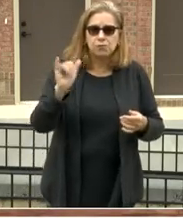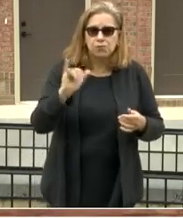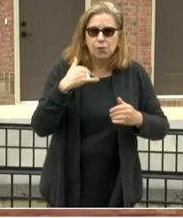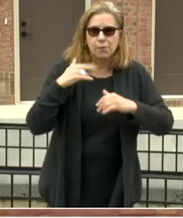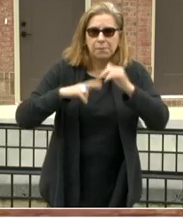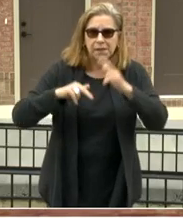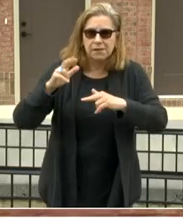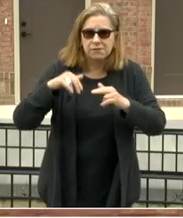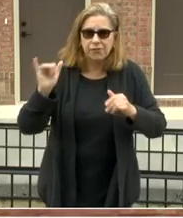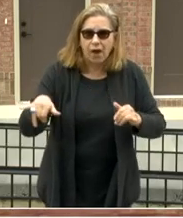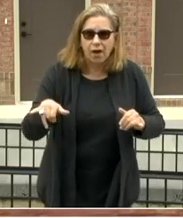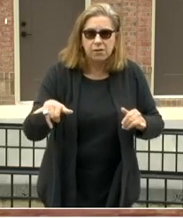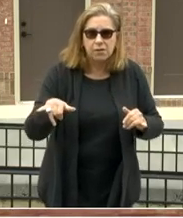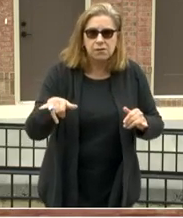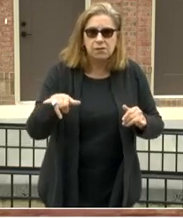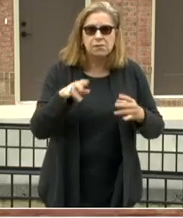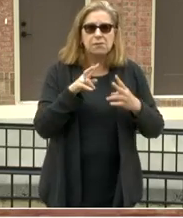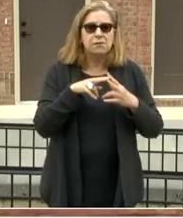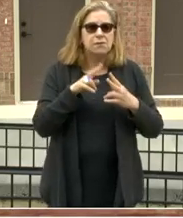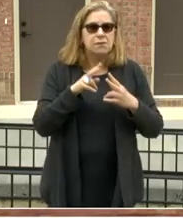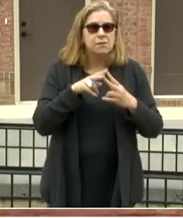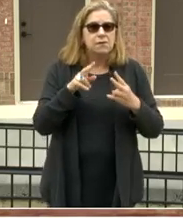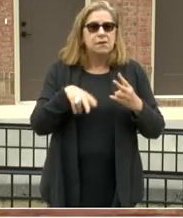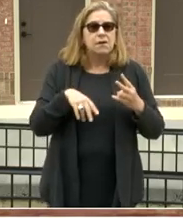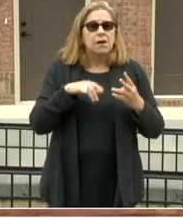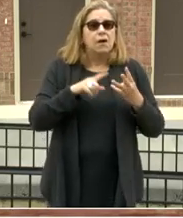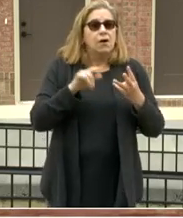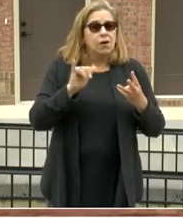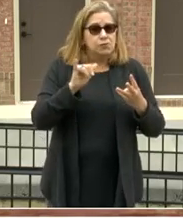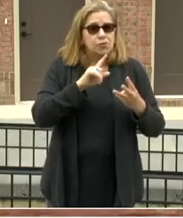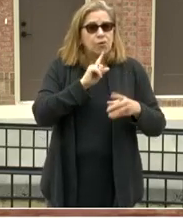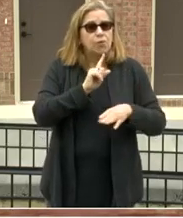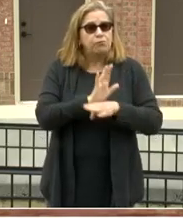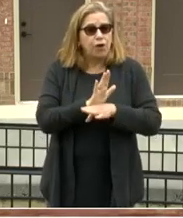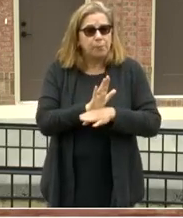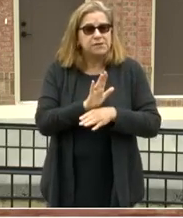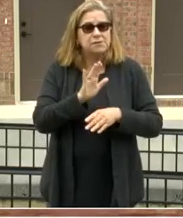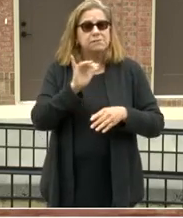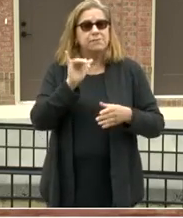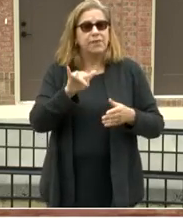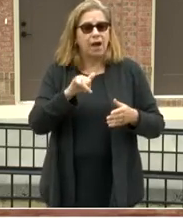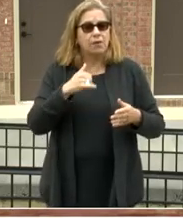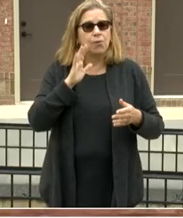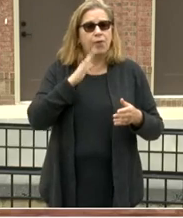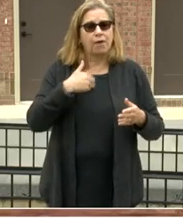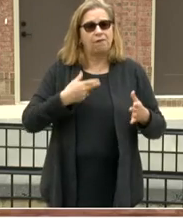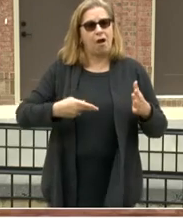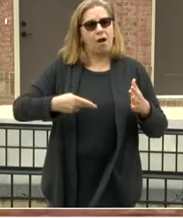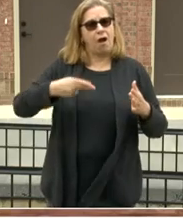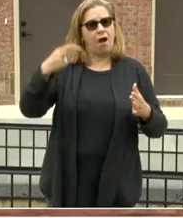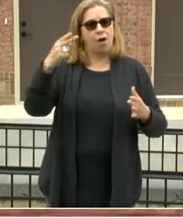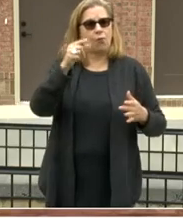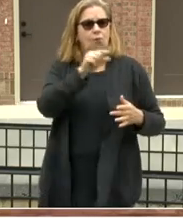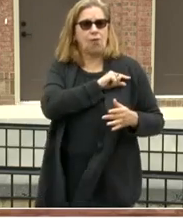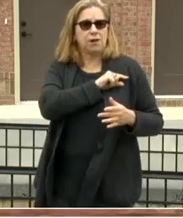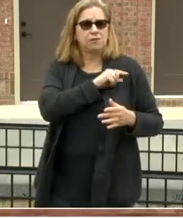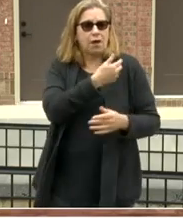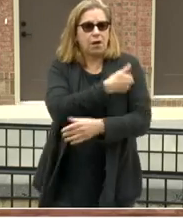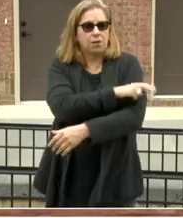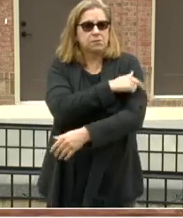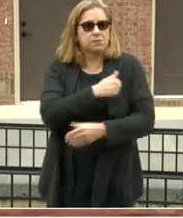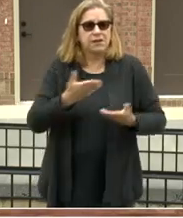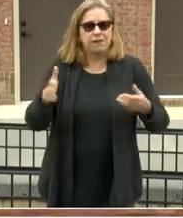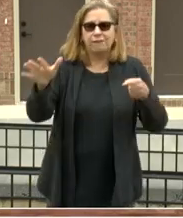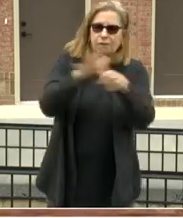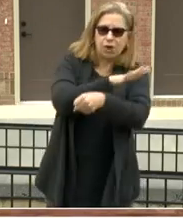also promised to make sure that we had a high-quality hospital, full service